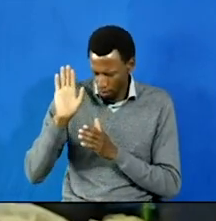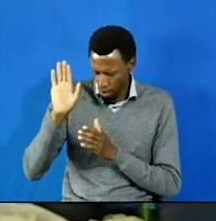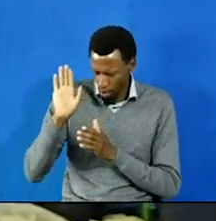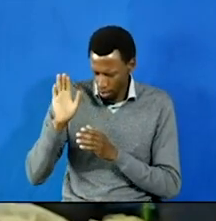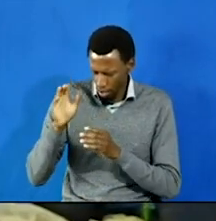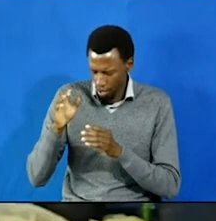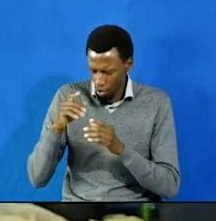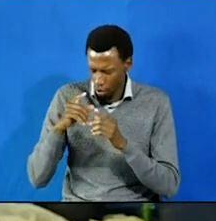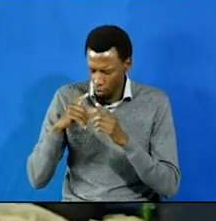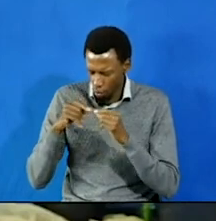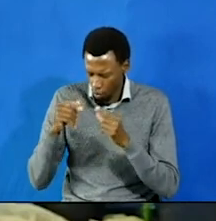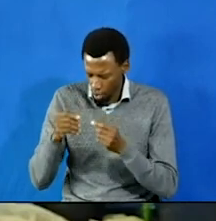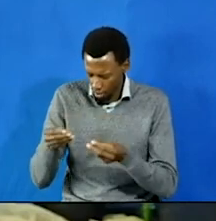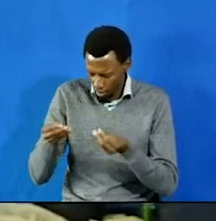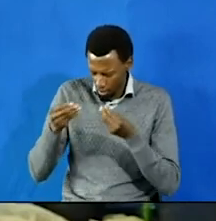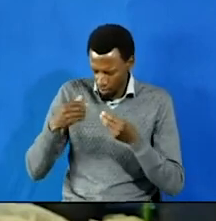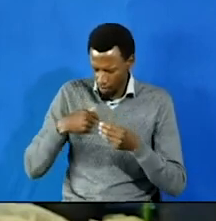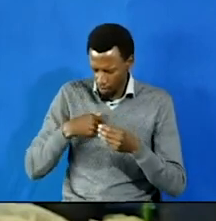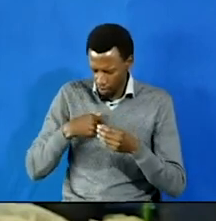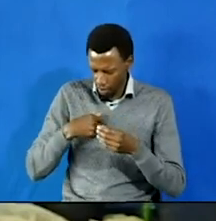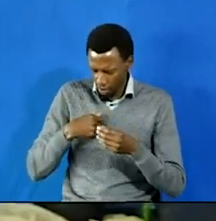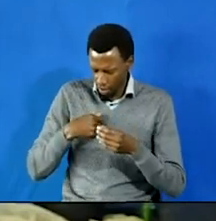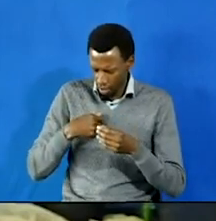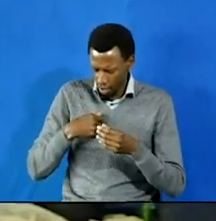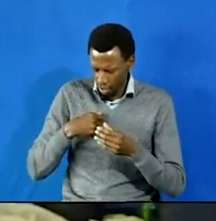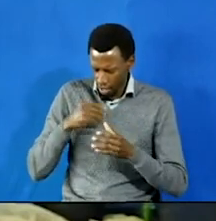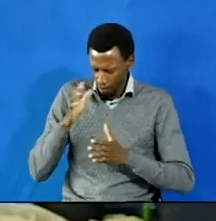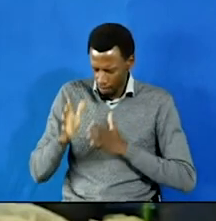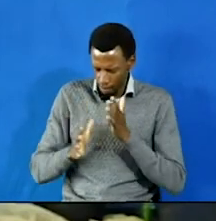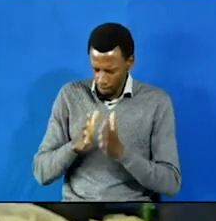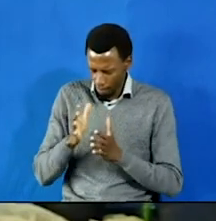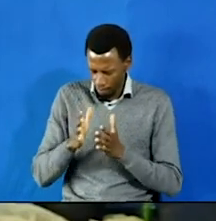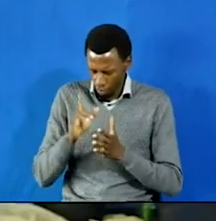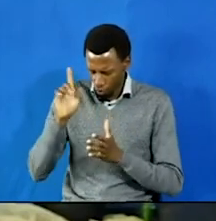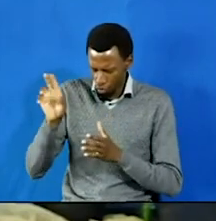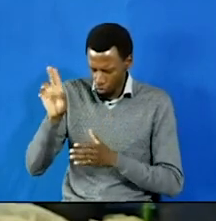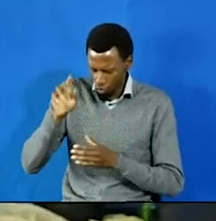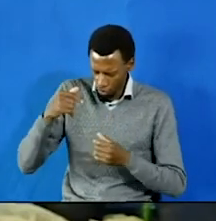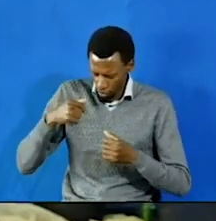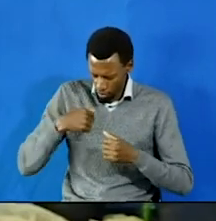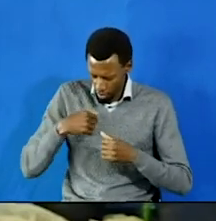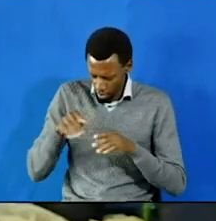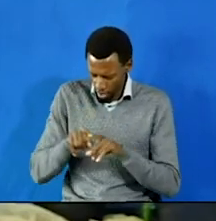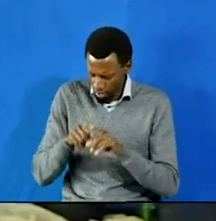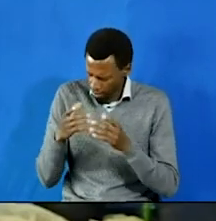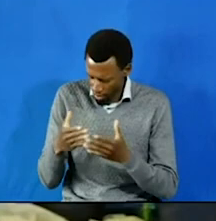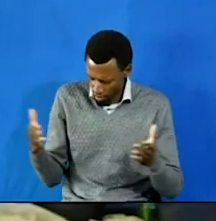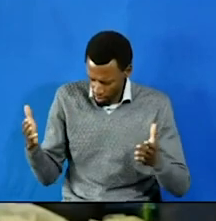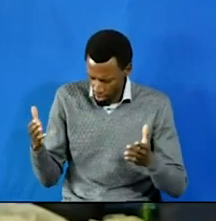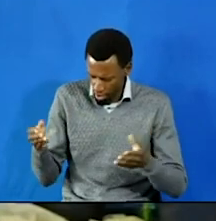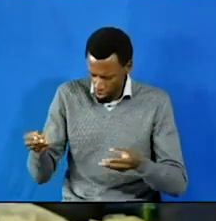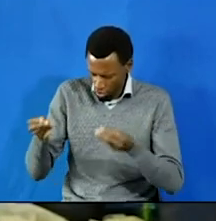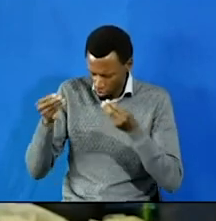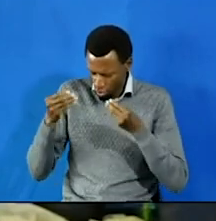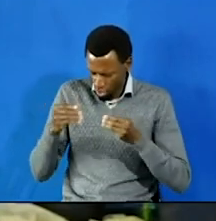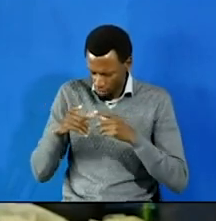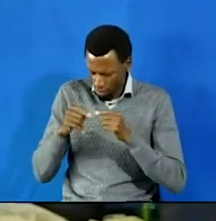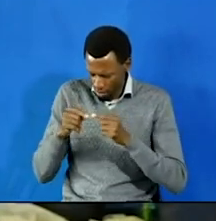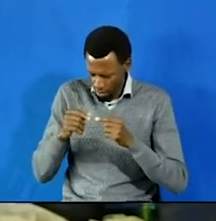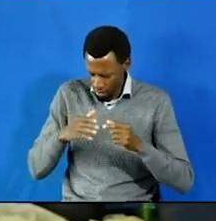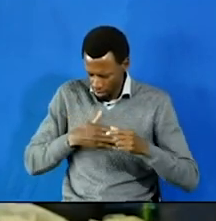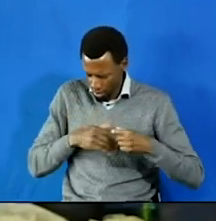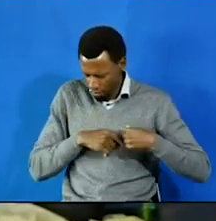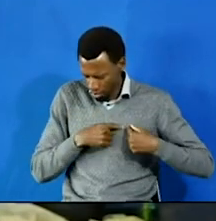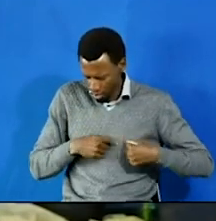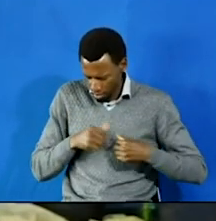own, but you just use me as a vessel to bring the message into our hearts that will prepare each one of us